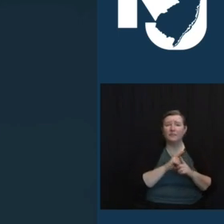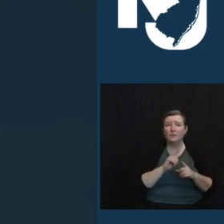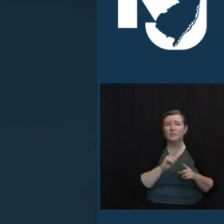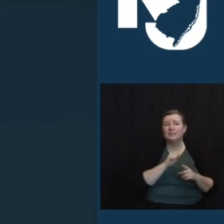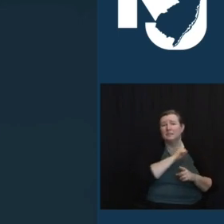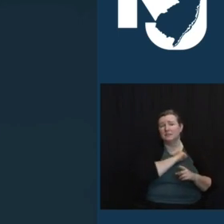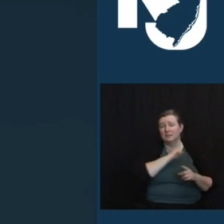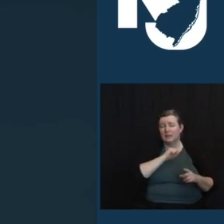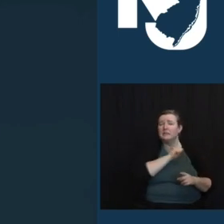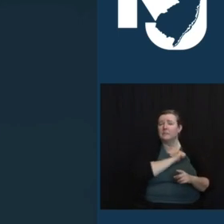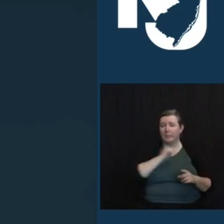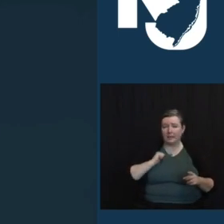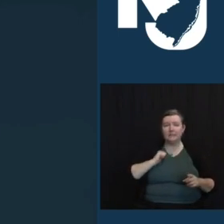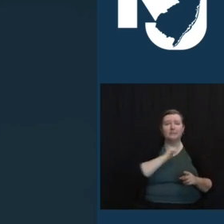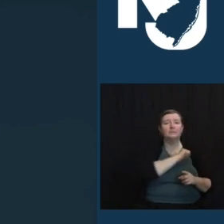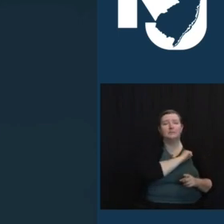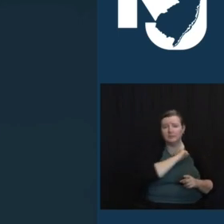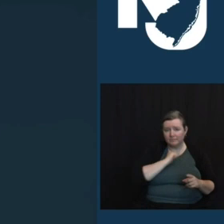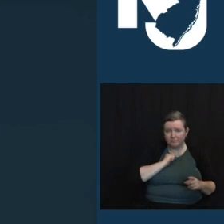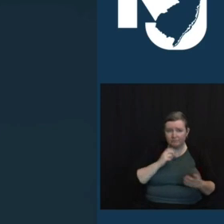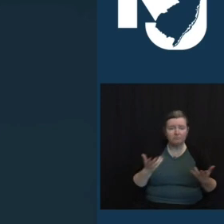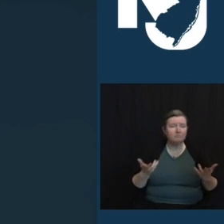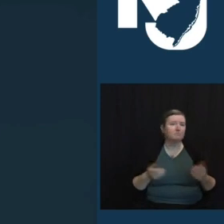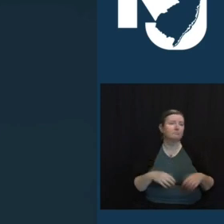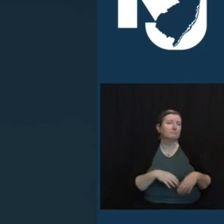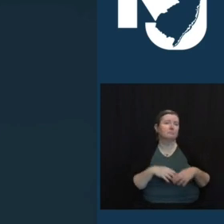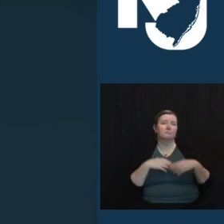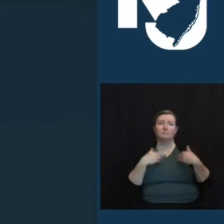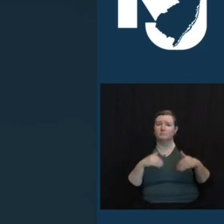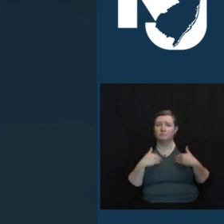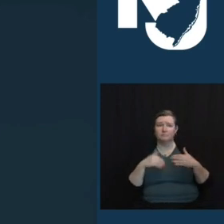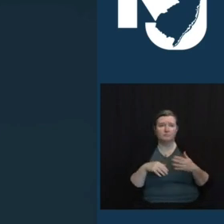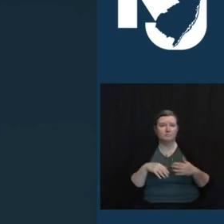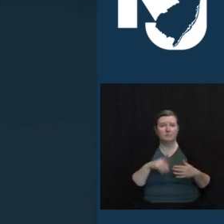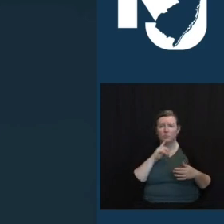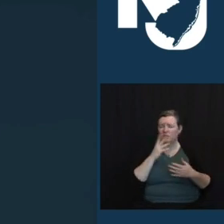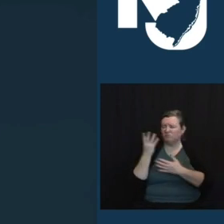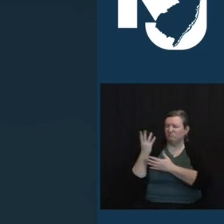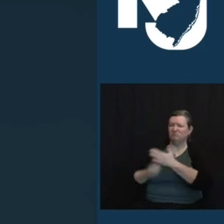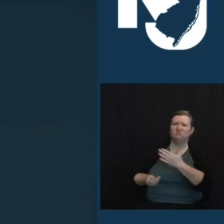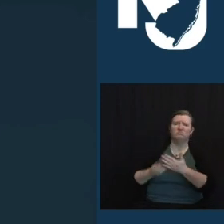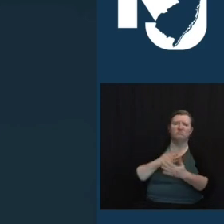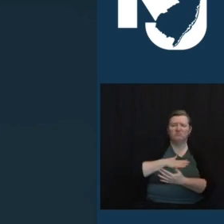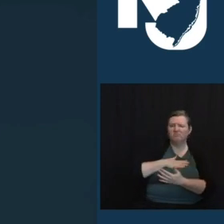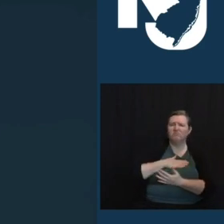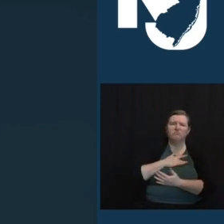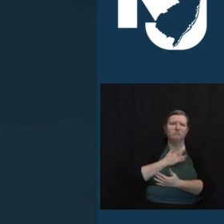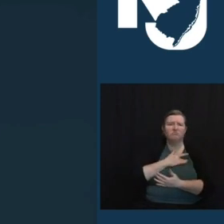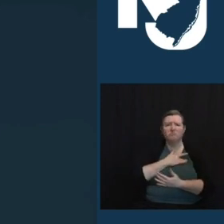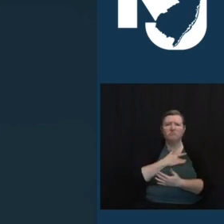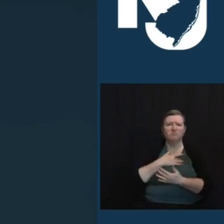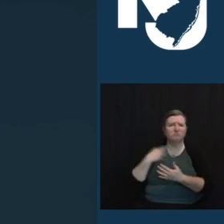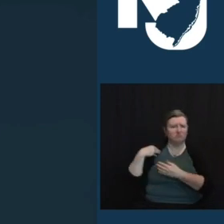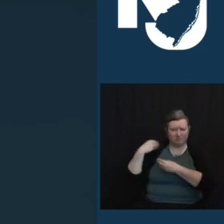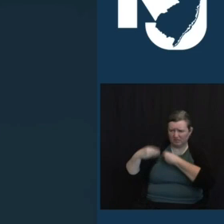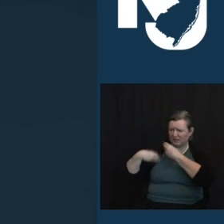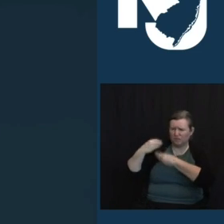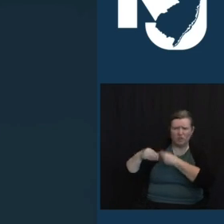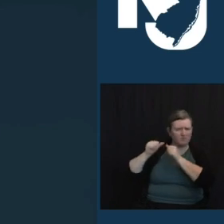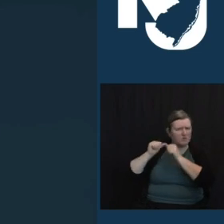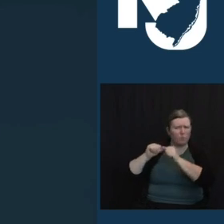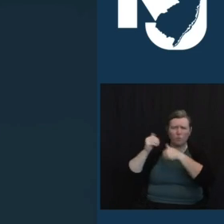passing to my attention and our attention. We have lost him, but we have not lost his legacy, and may God bless and watch over